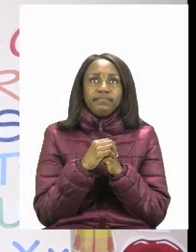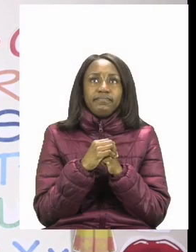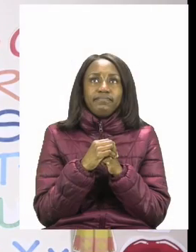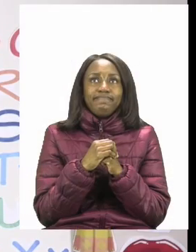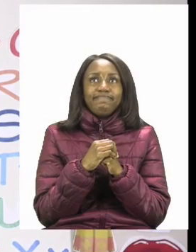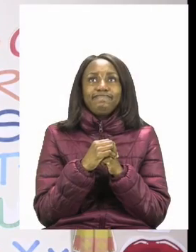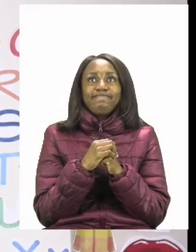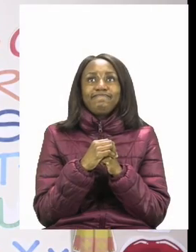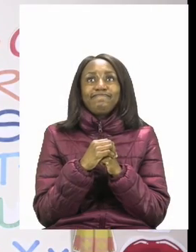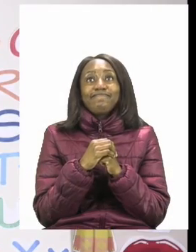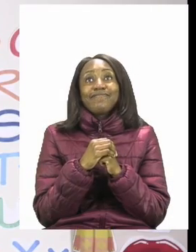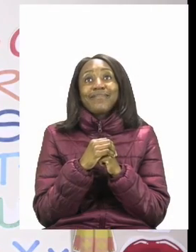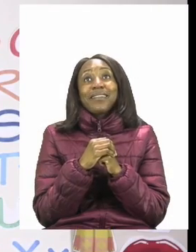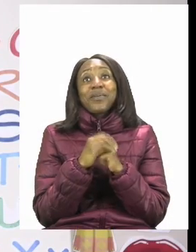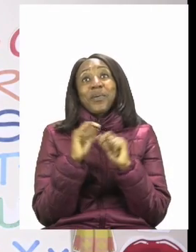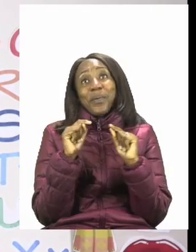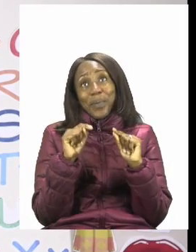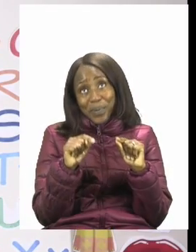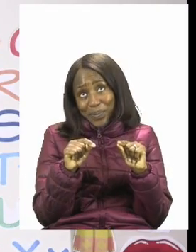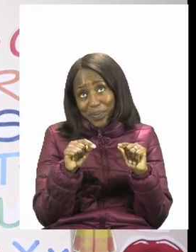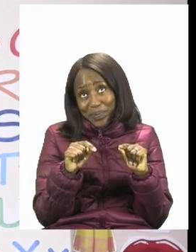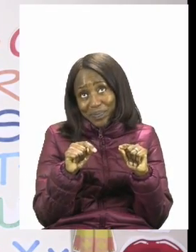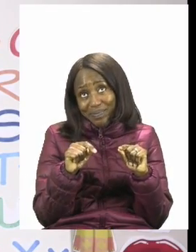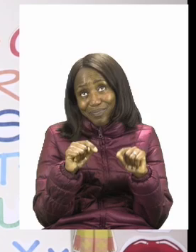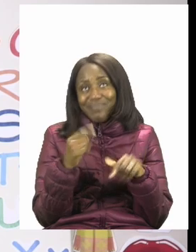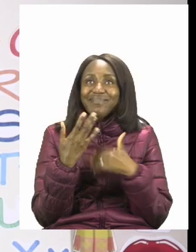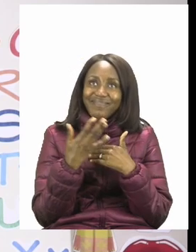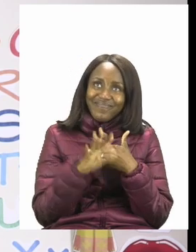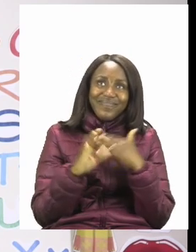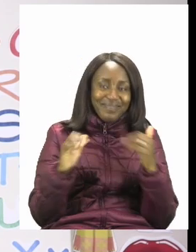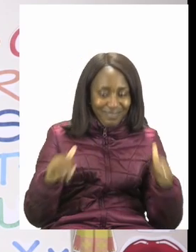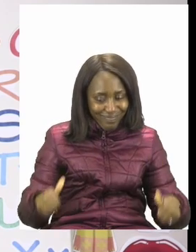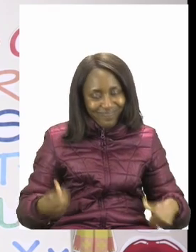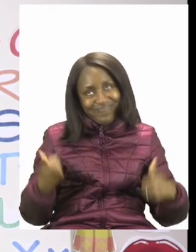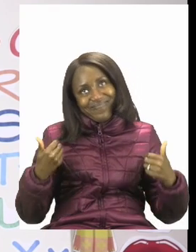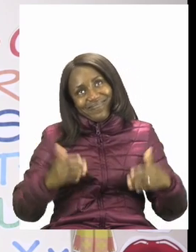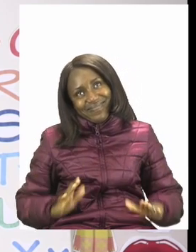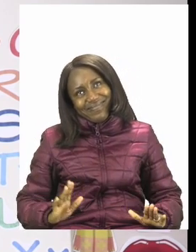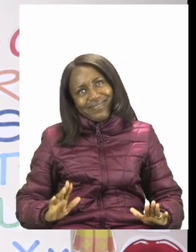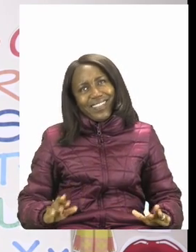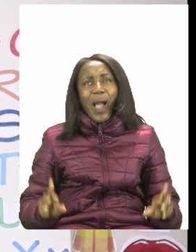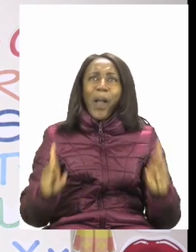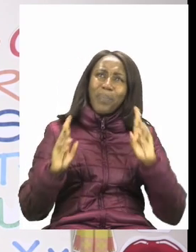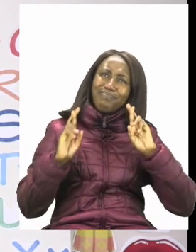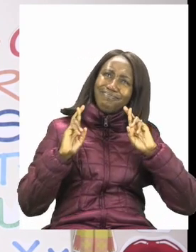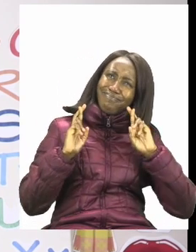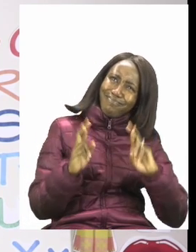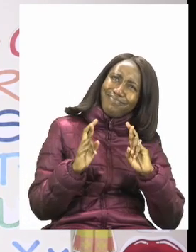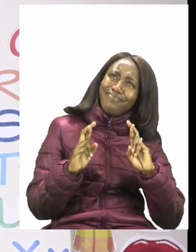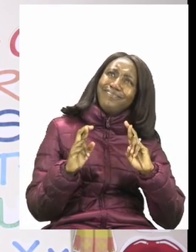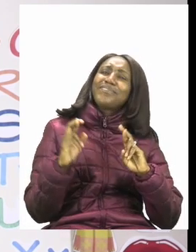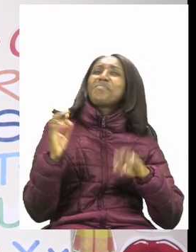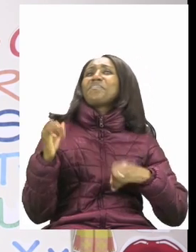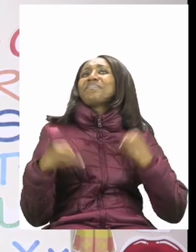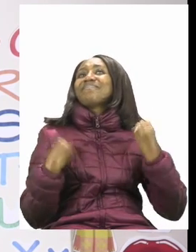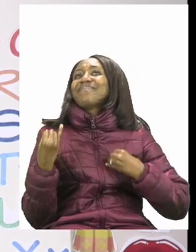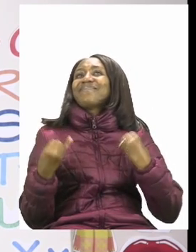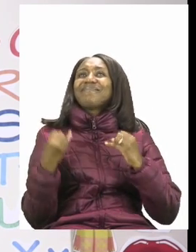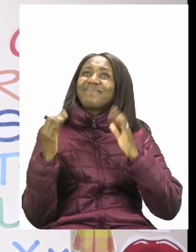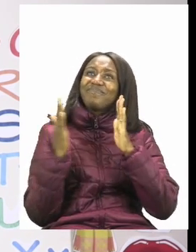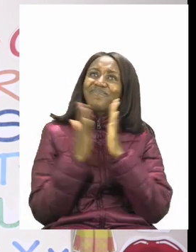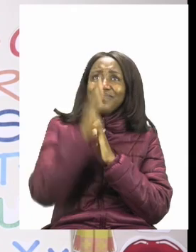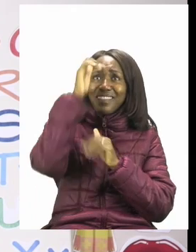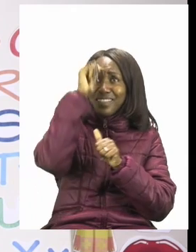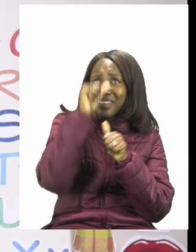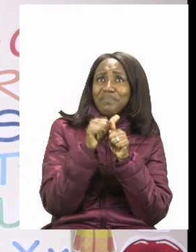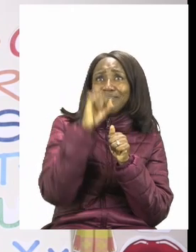Boys and girls, we have now come to the end of our lesson and I hope you had fun. Remember, if you don't know what